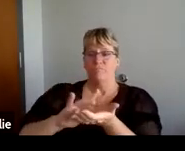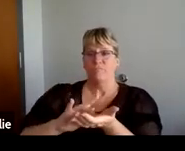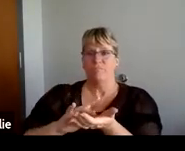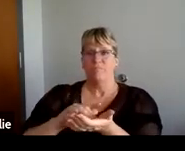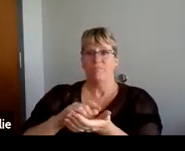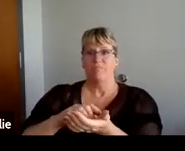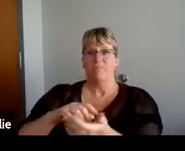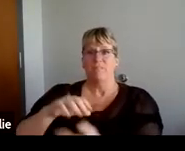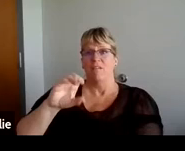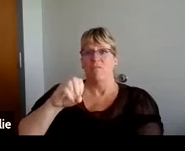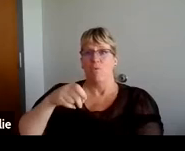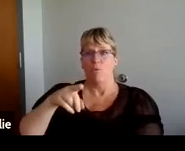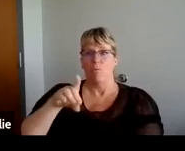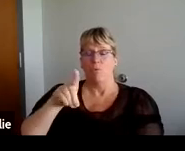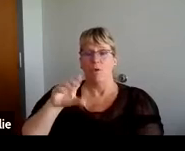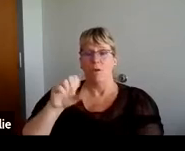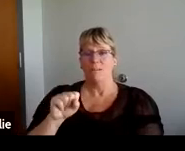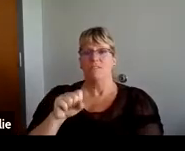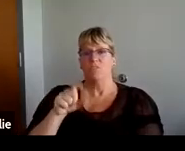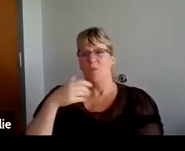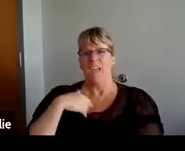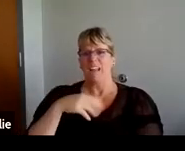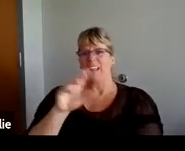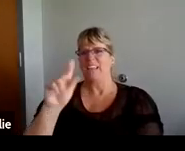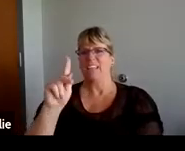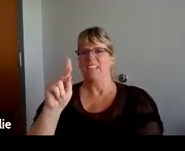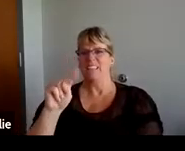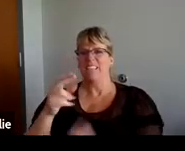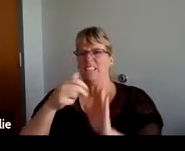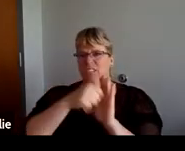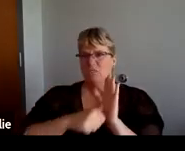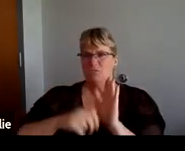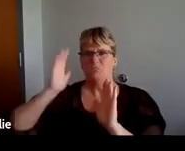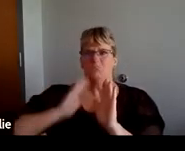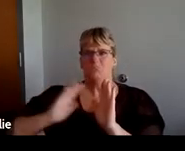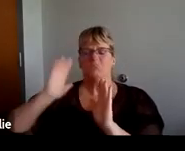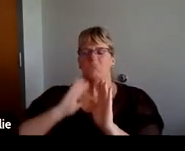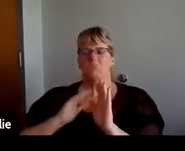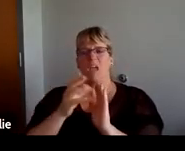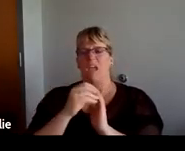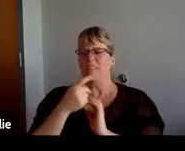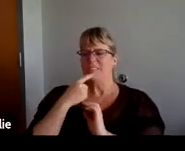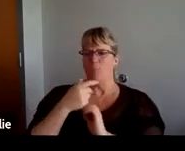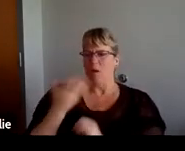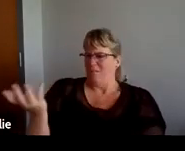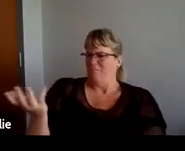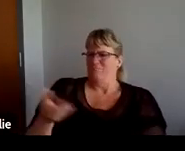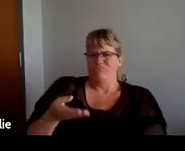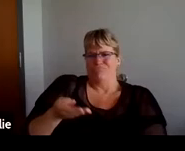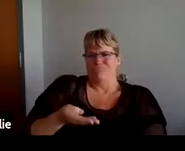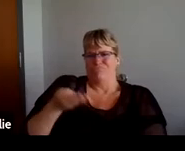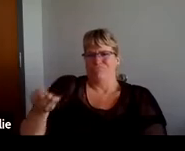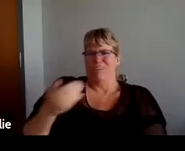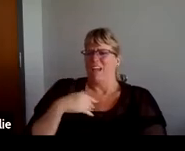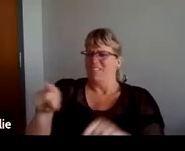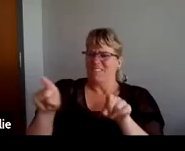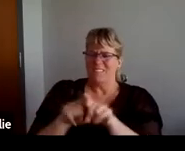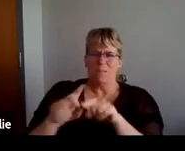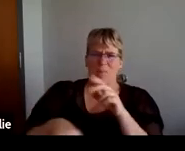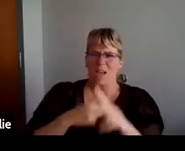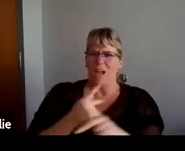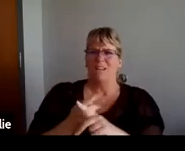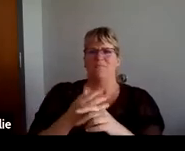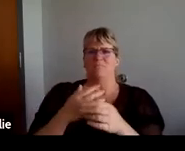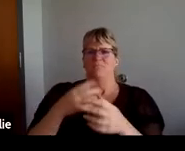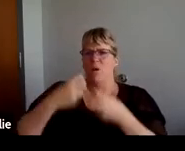shelf because you had a knee injury years ago, and they say, oh, wow, you know what? I have the same kind of symptoms you had back